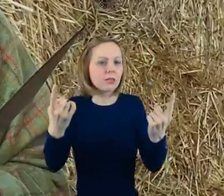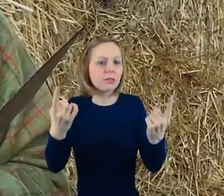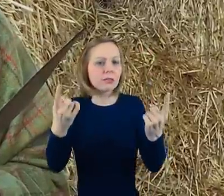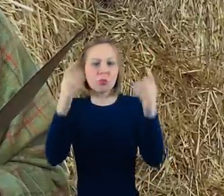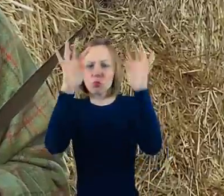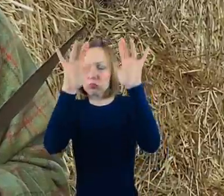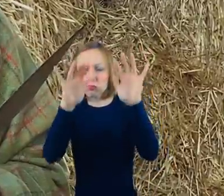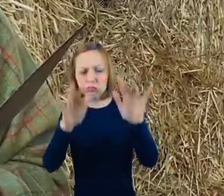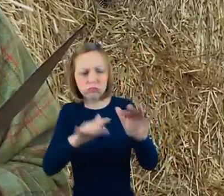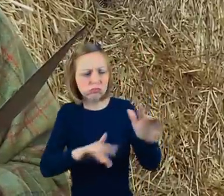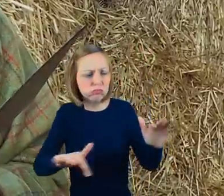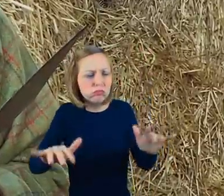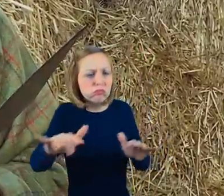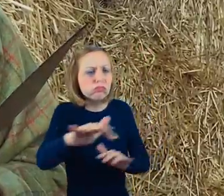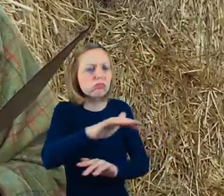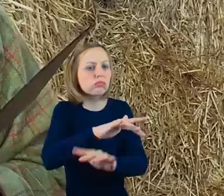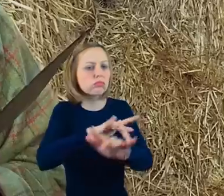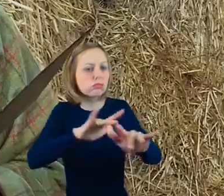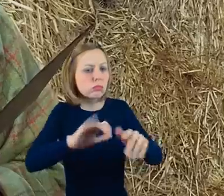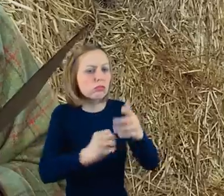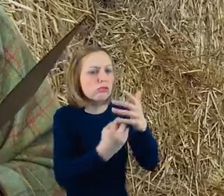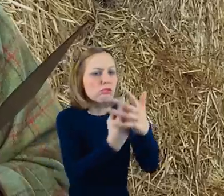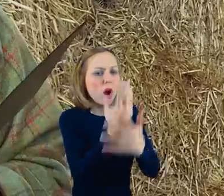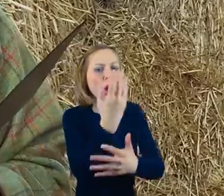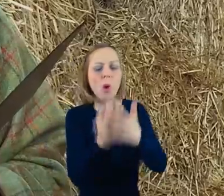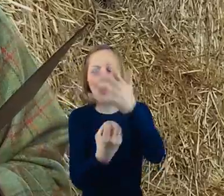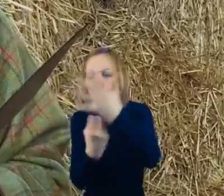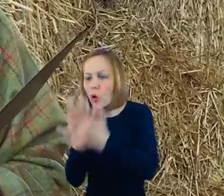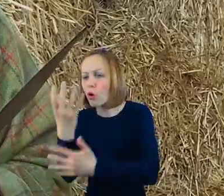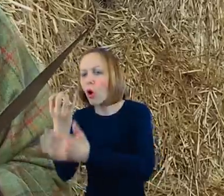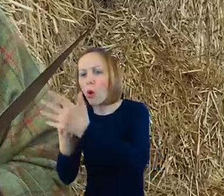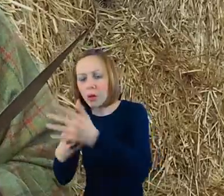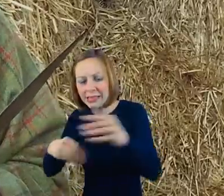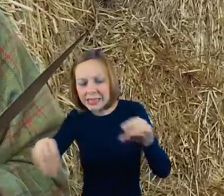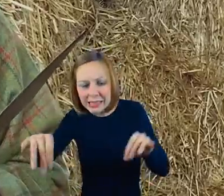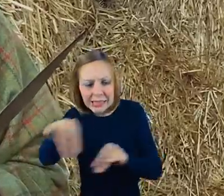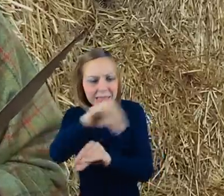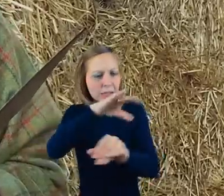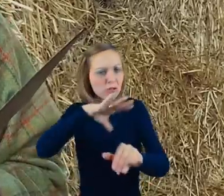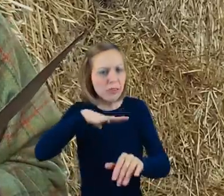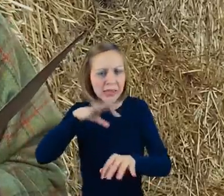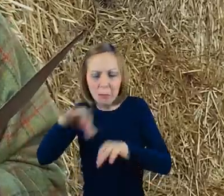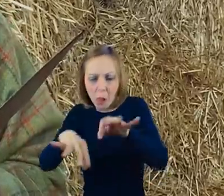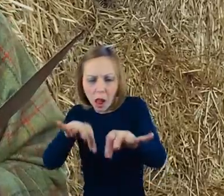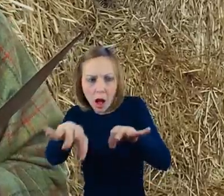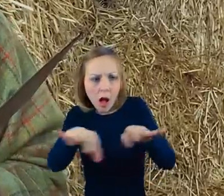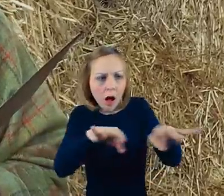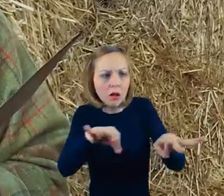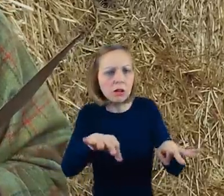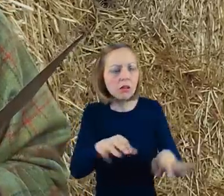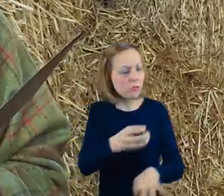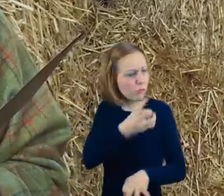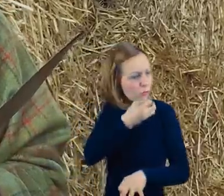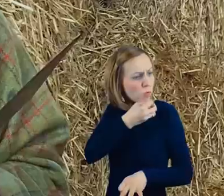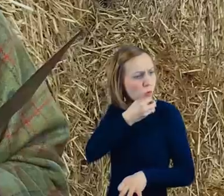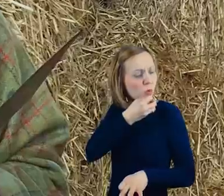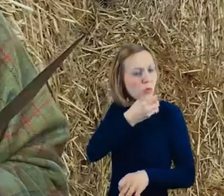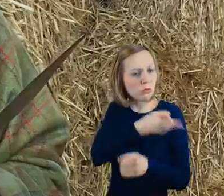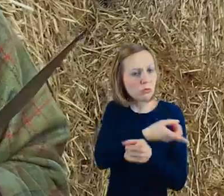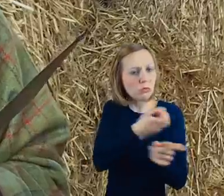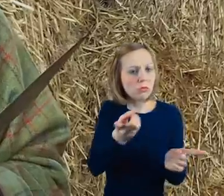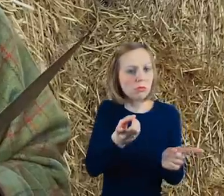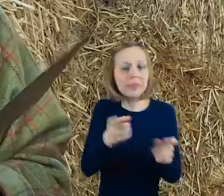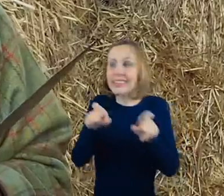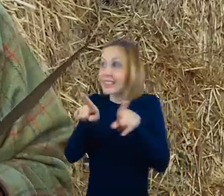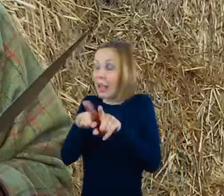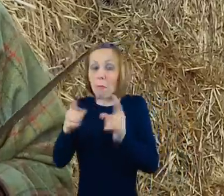bring forth and sprout, giving seed to the sower and bread to the eater, so shall my word be that goes